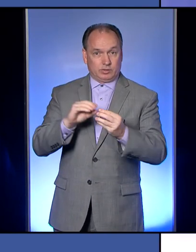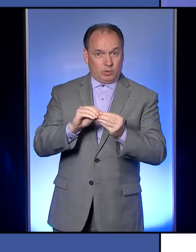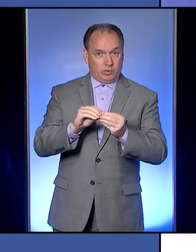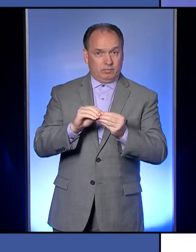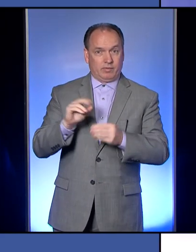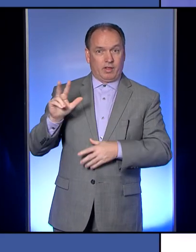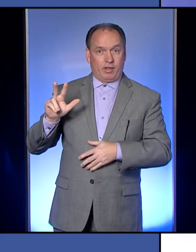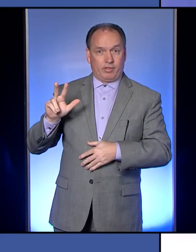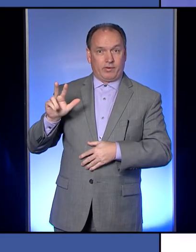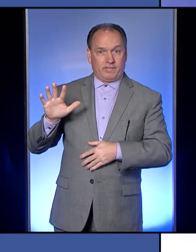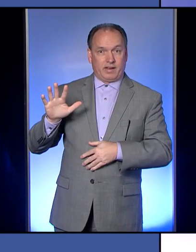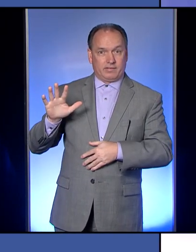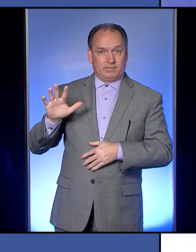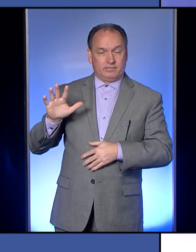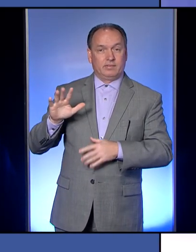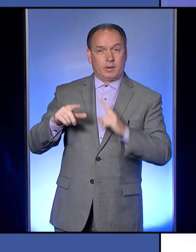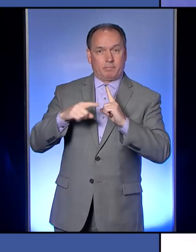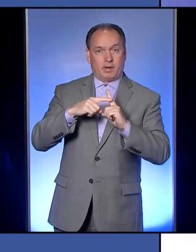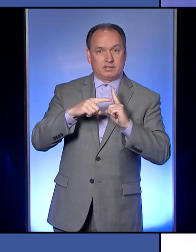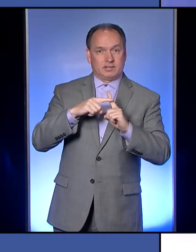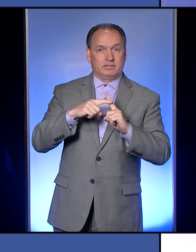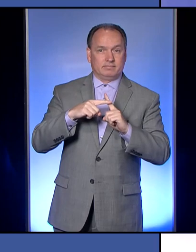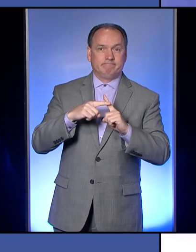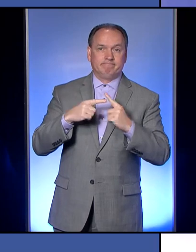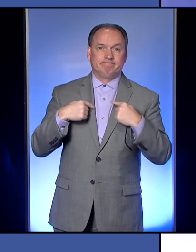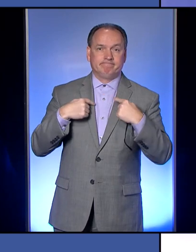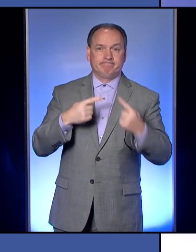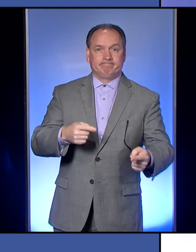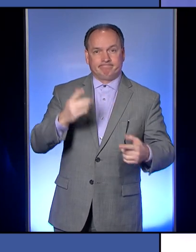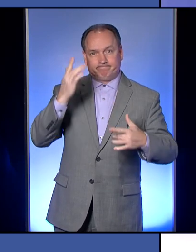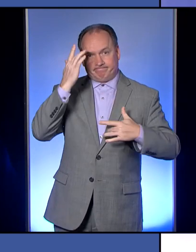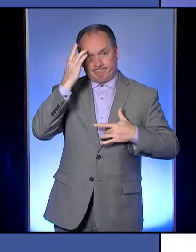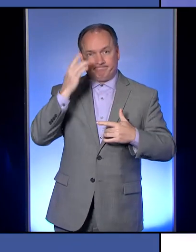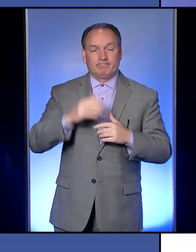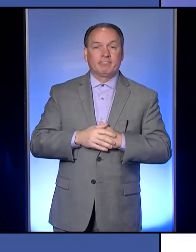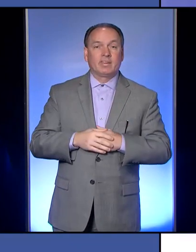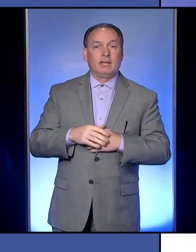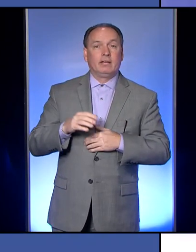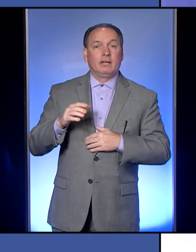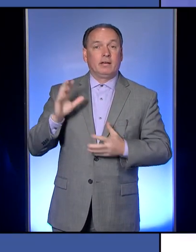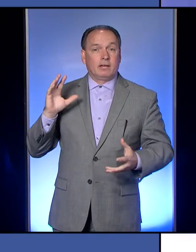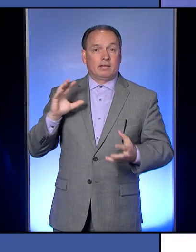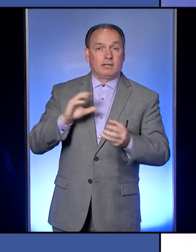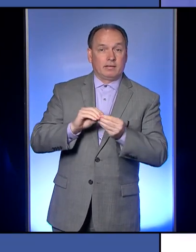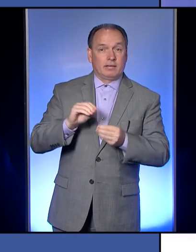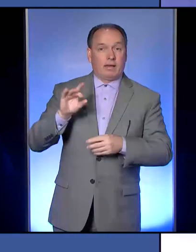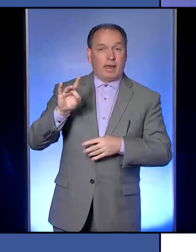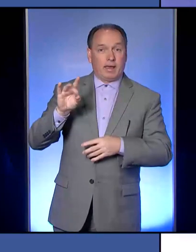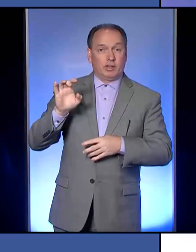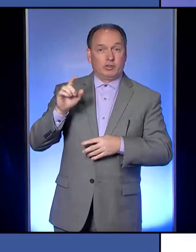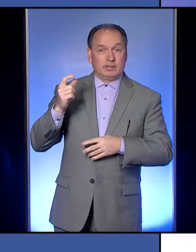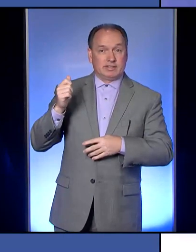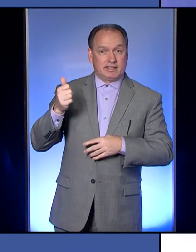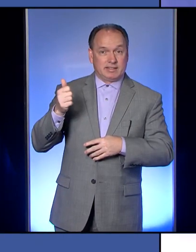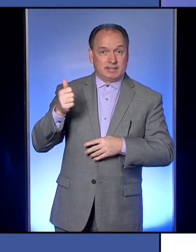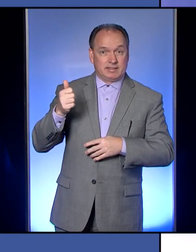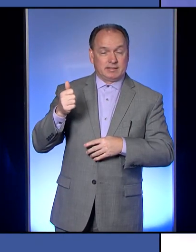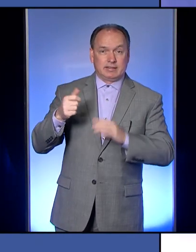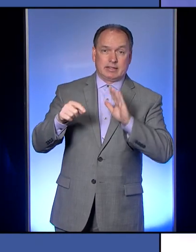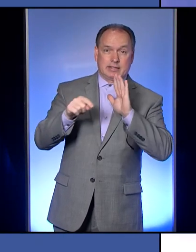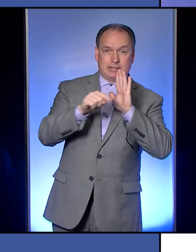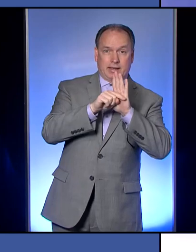of 35 positive cases. We have 810 total negatives that have been